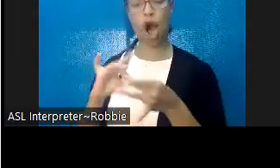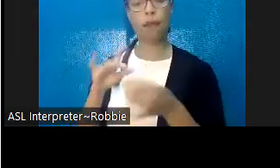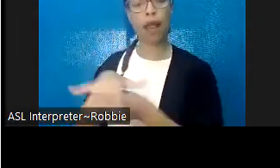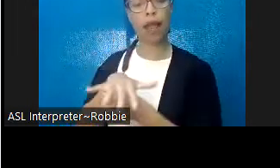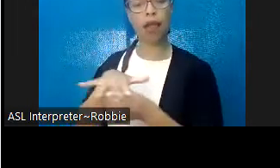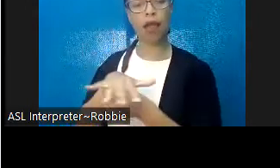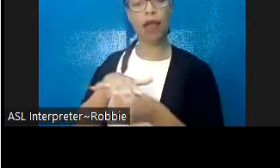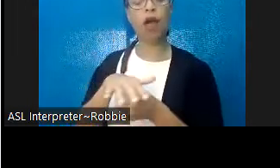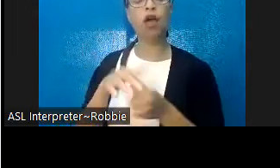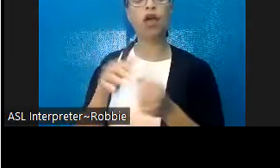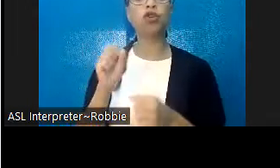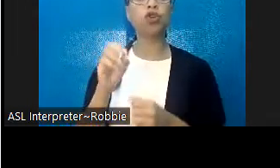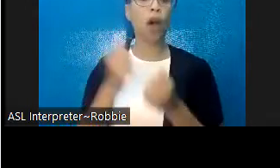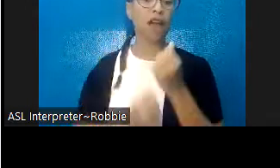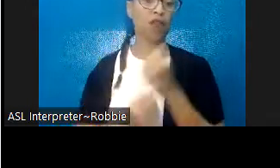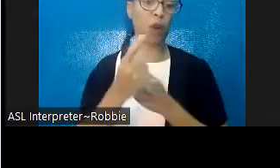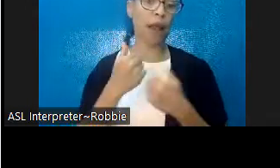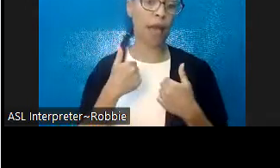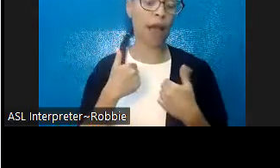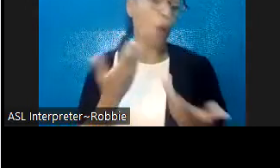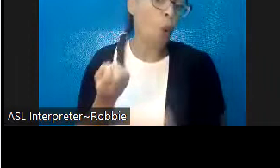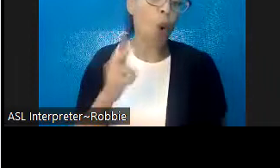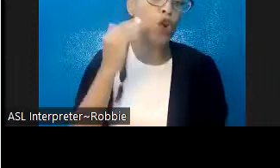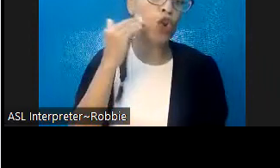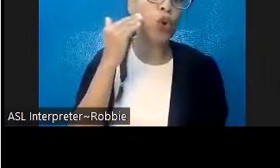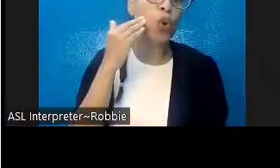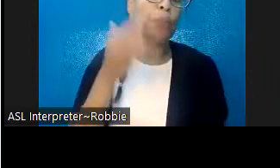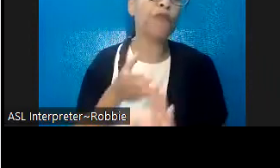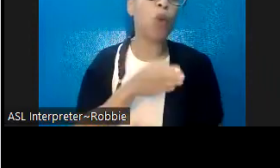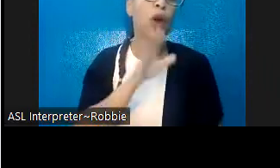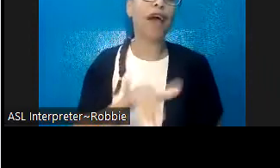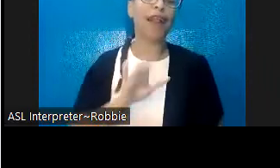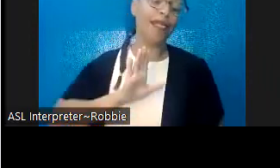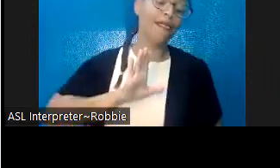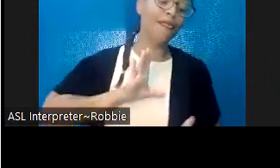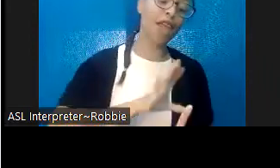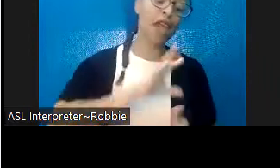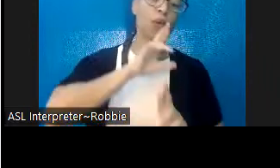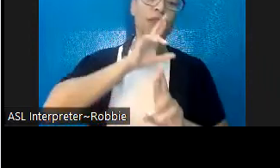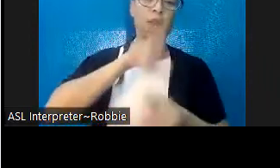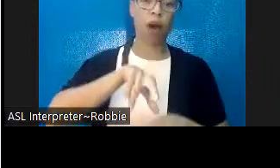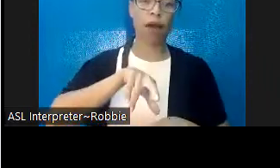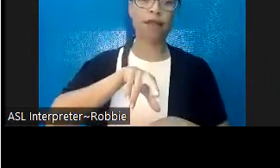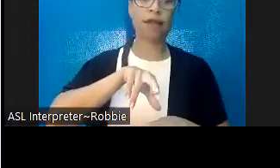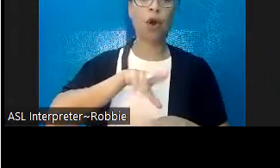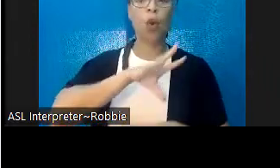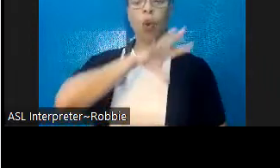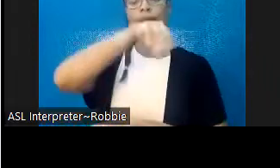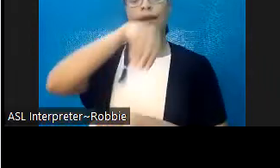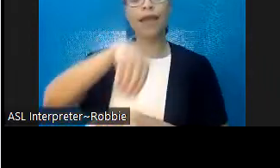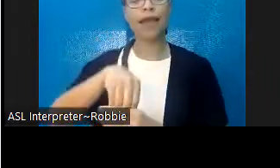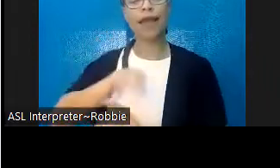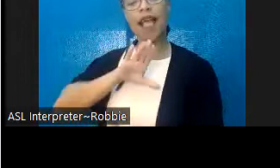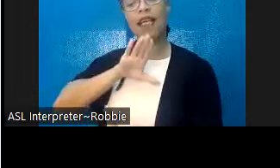that everybody had the ability or knew in advance that their response was strictly within their,